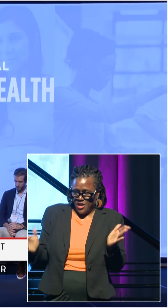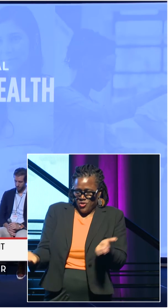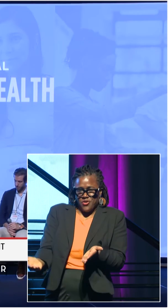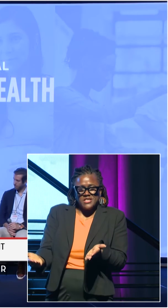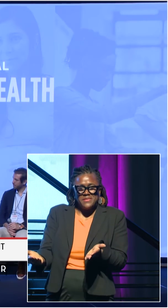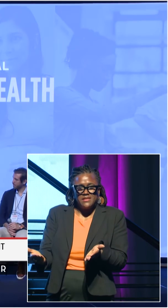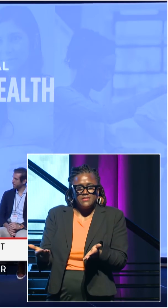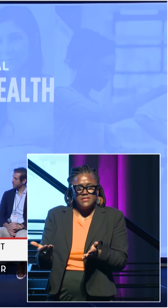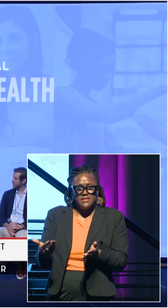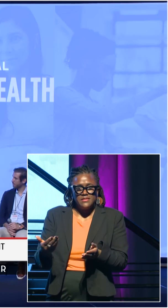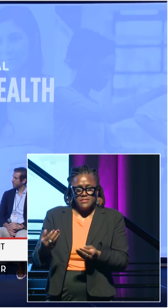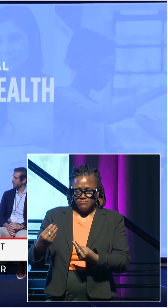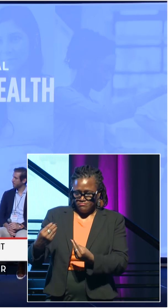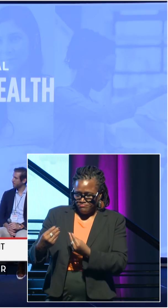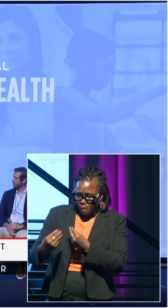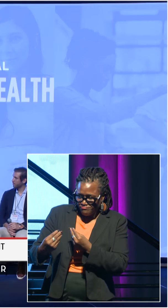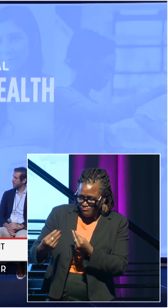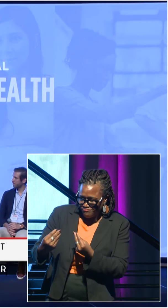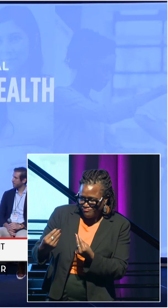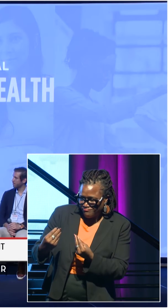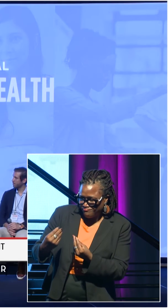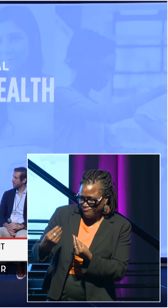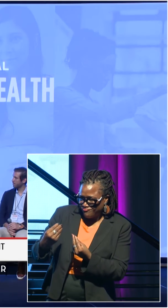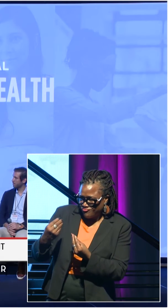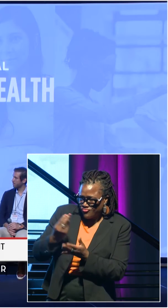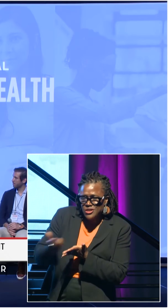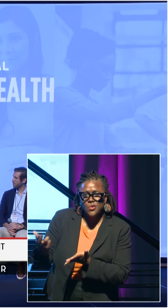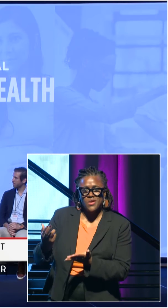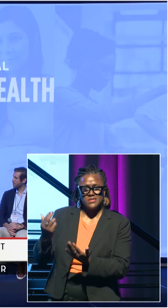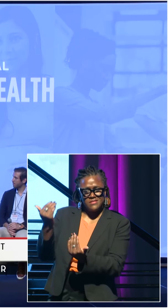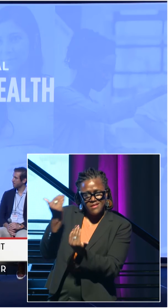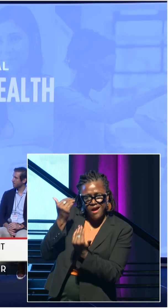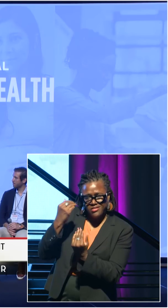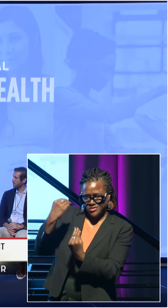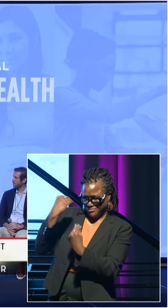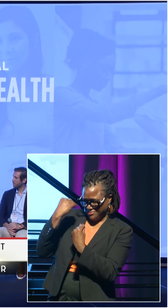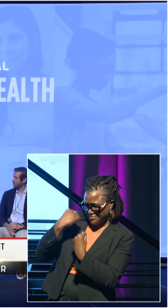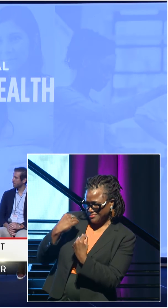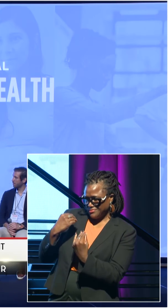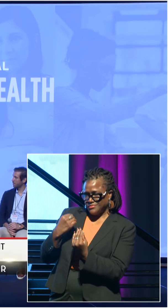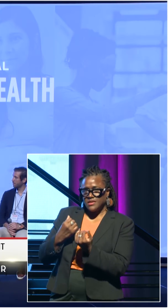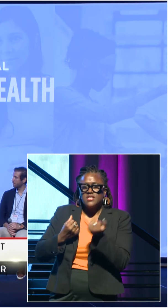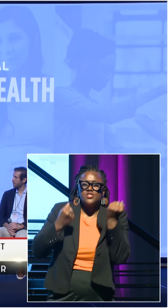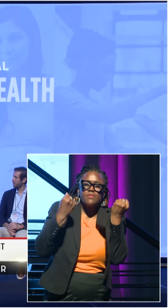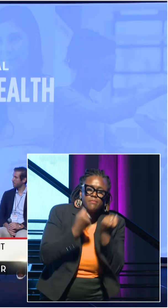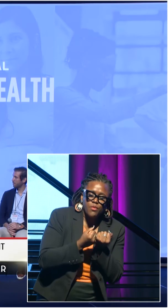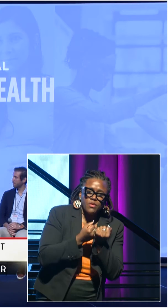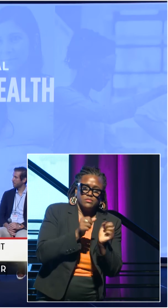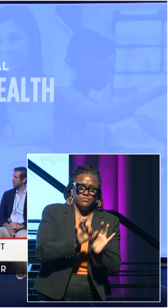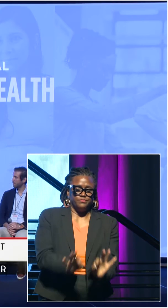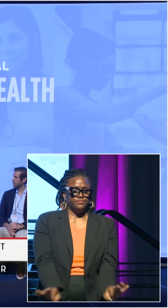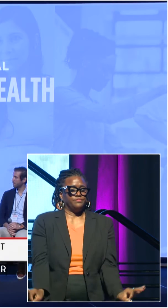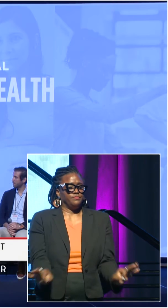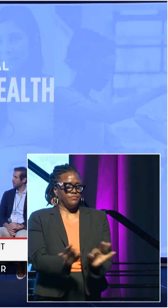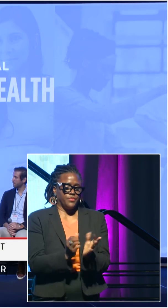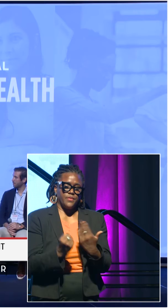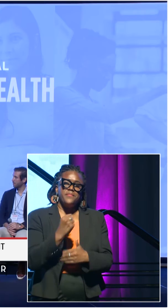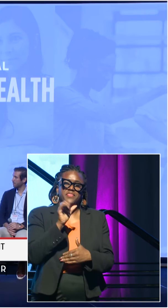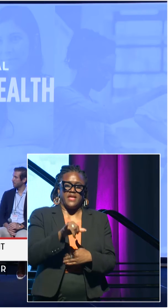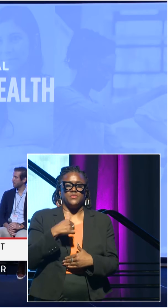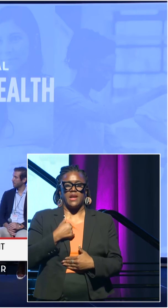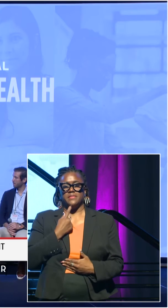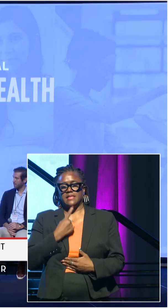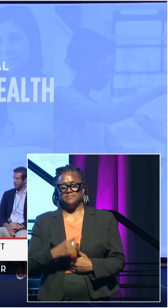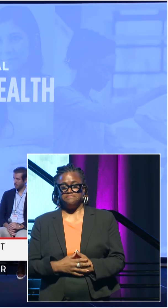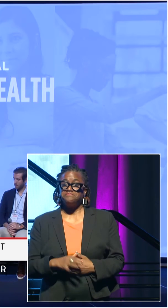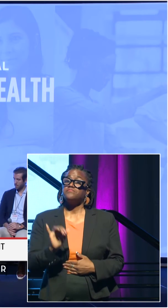encouragement and resources and knowledge, and then most importantly, support. You have to have that support. So that would be what I would offer you.